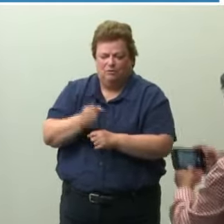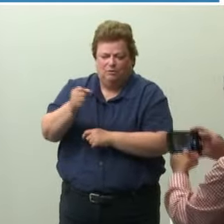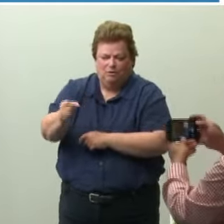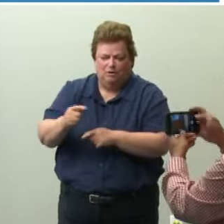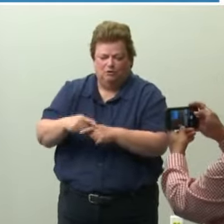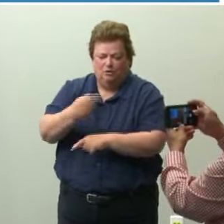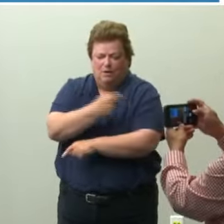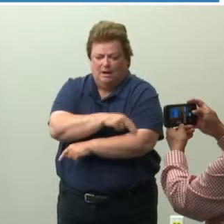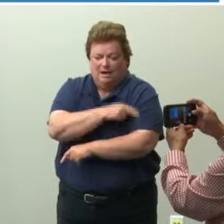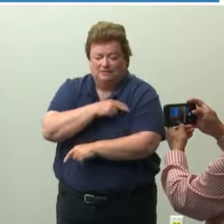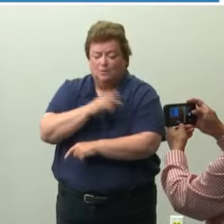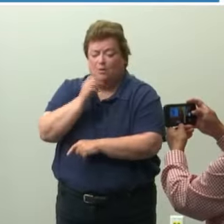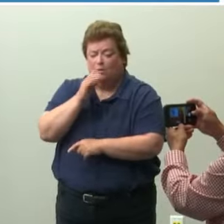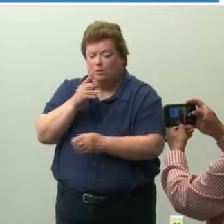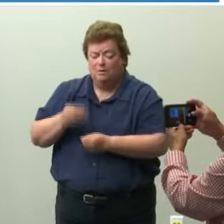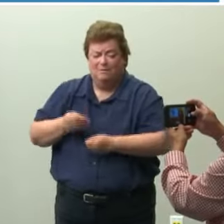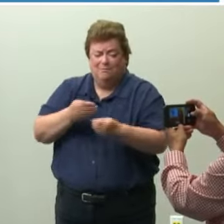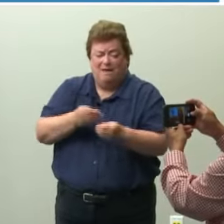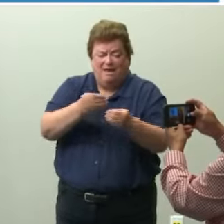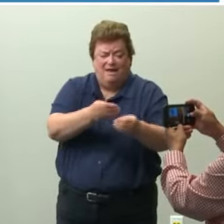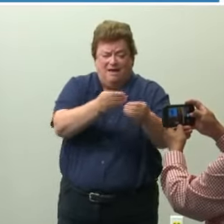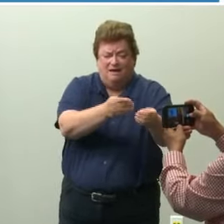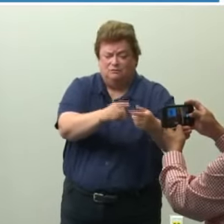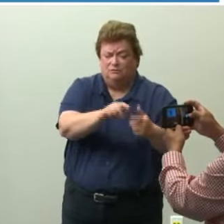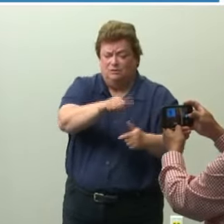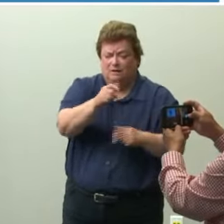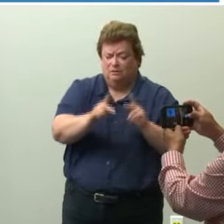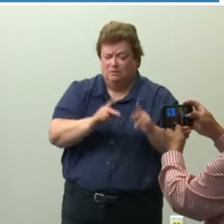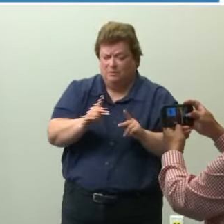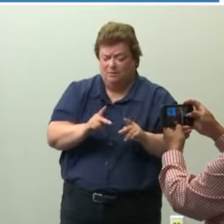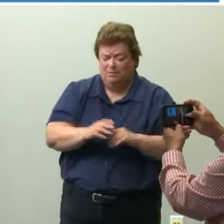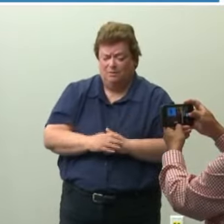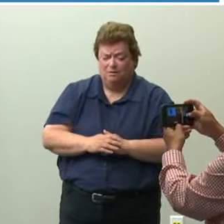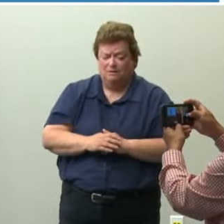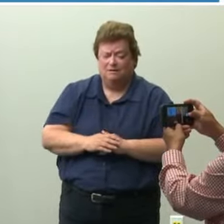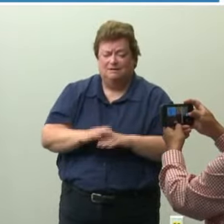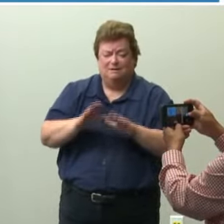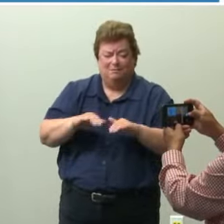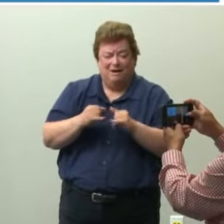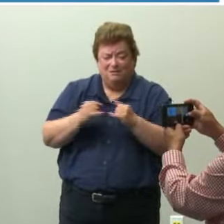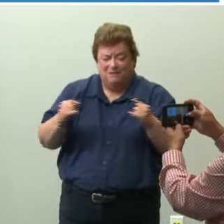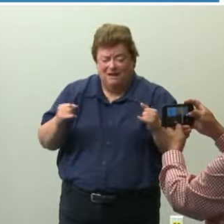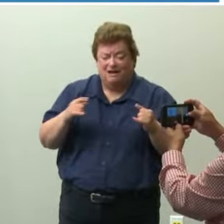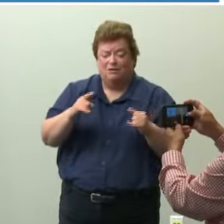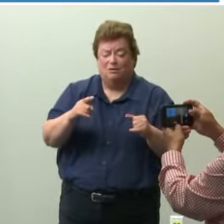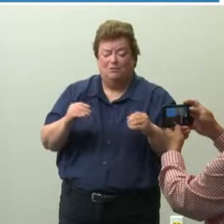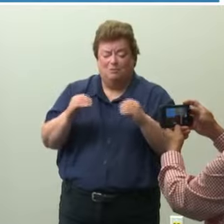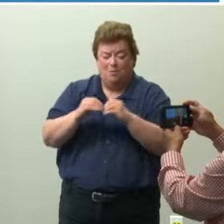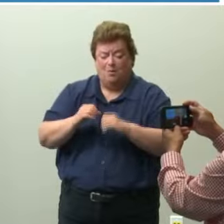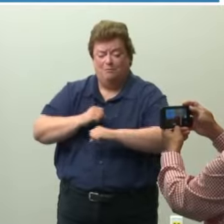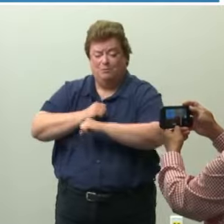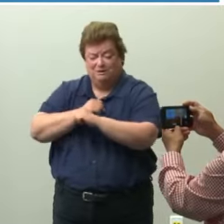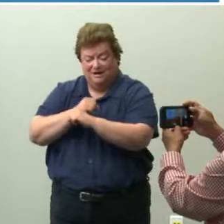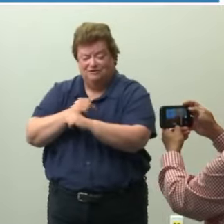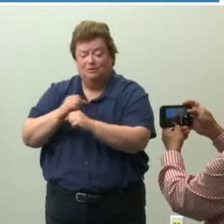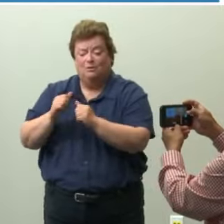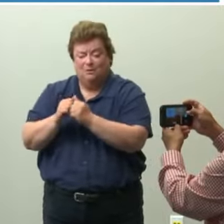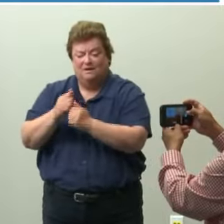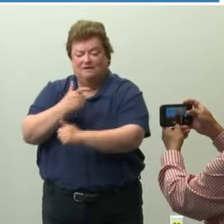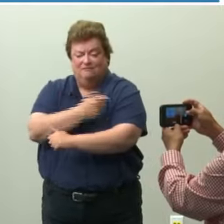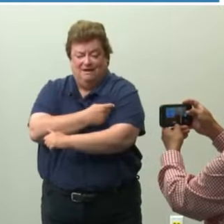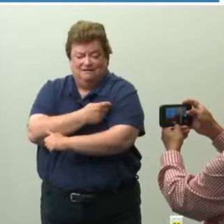or to transmit the virus to others. The bottom line is you're more protected with vaccination than without